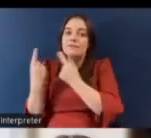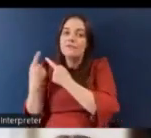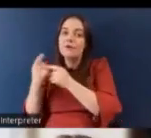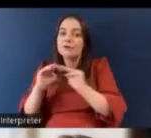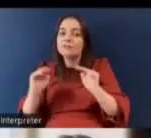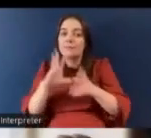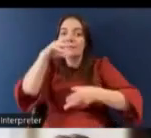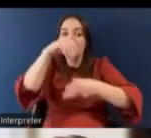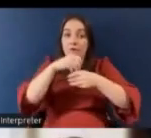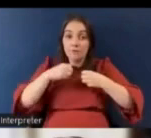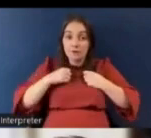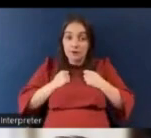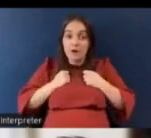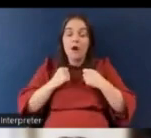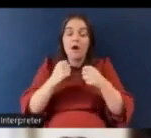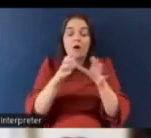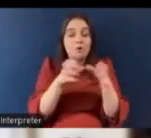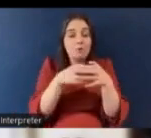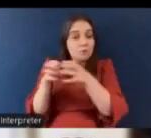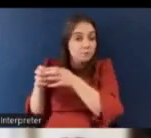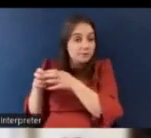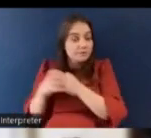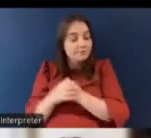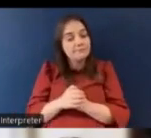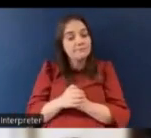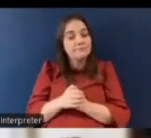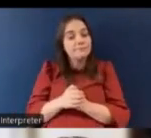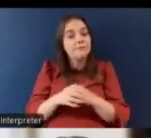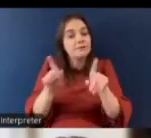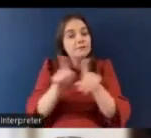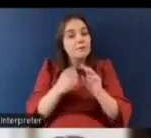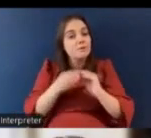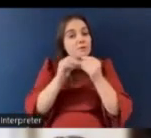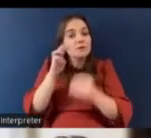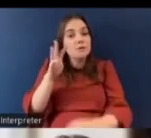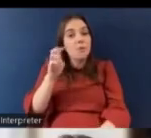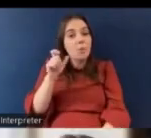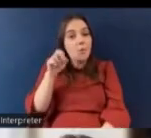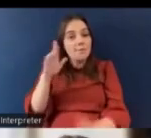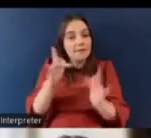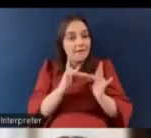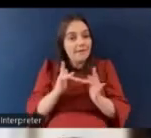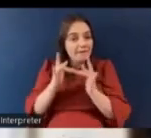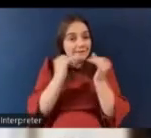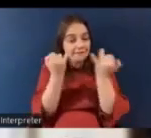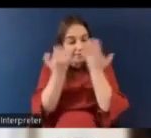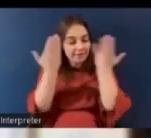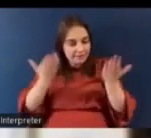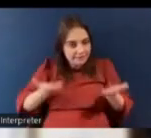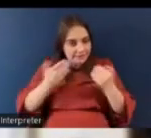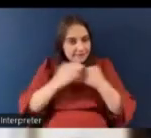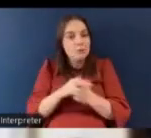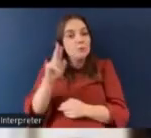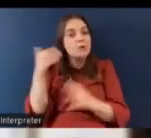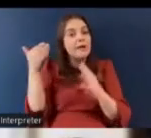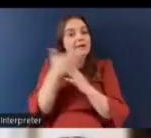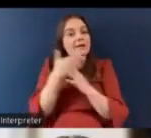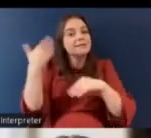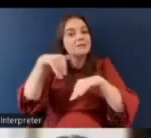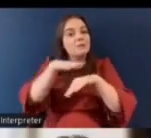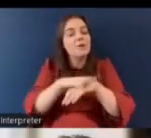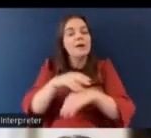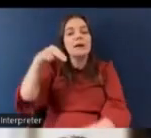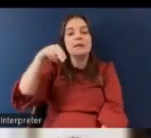all three groups. We also produce a series of webinars, including this one, which you can access on the National Women's